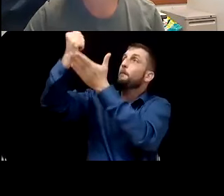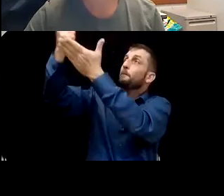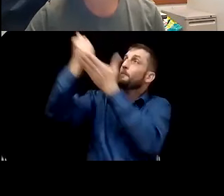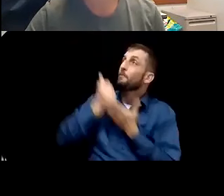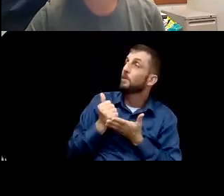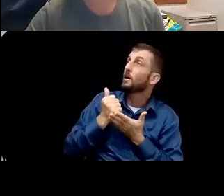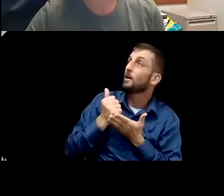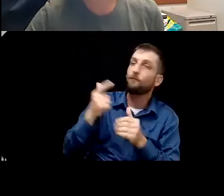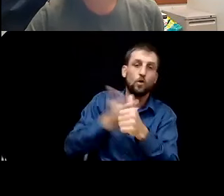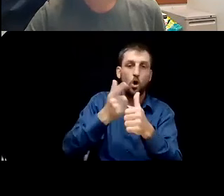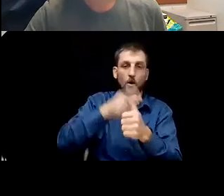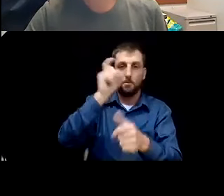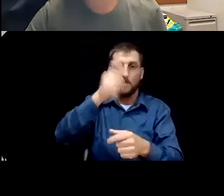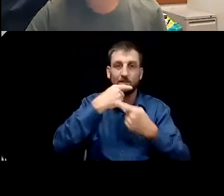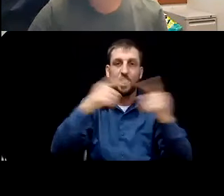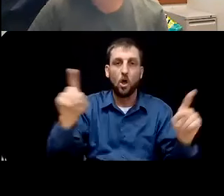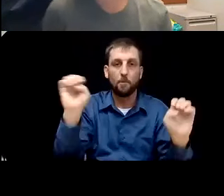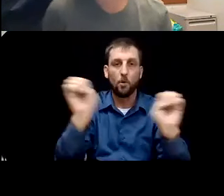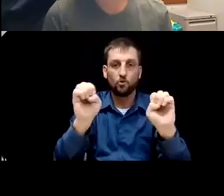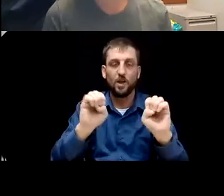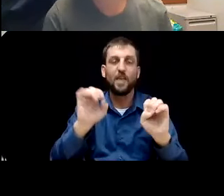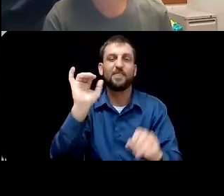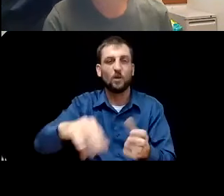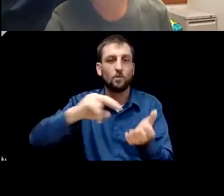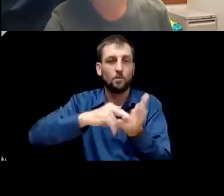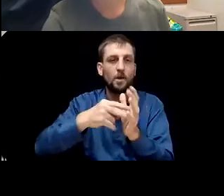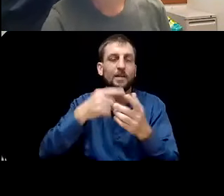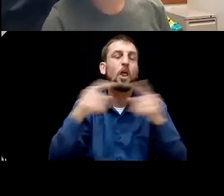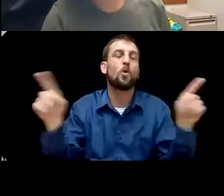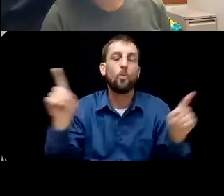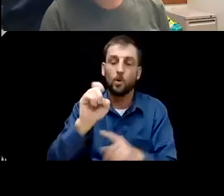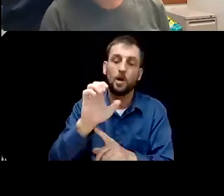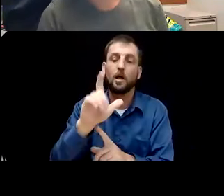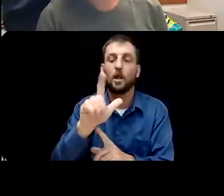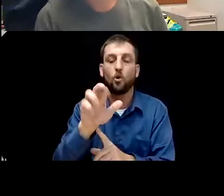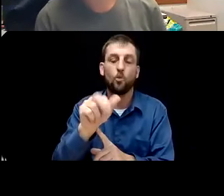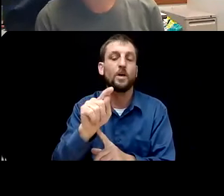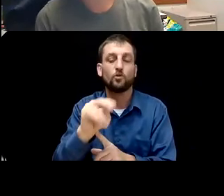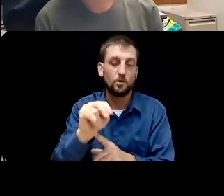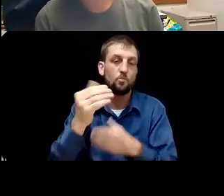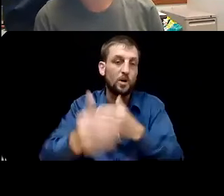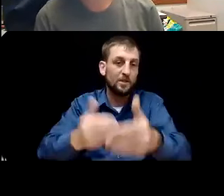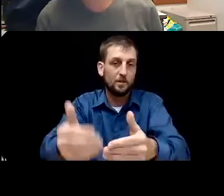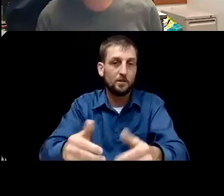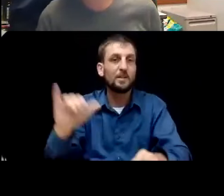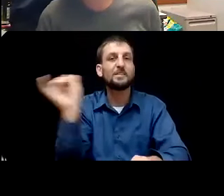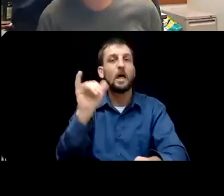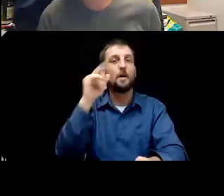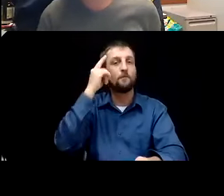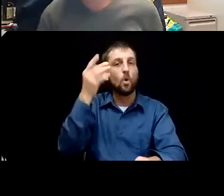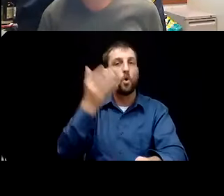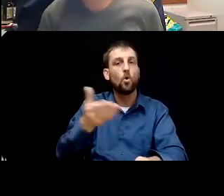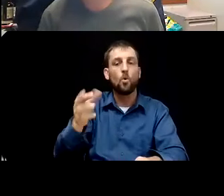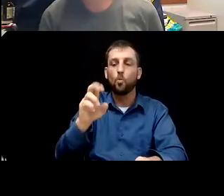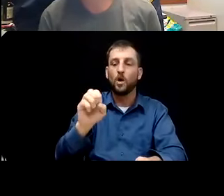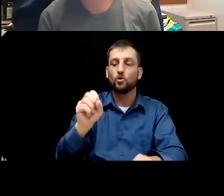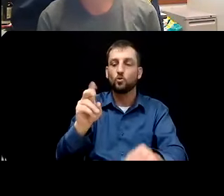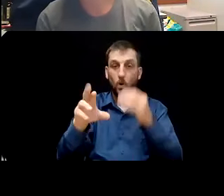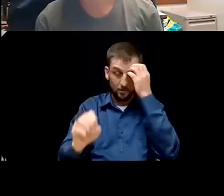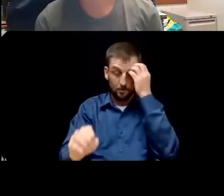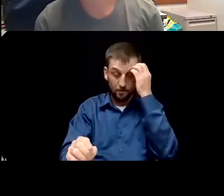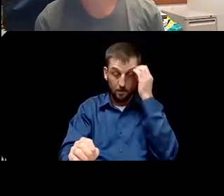process. It's the same thing for resources. So the parish has to